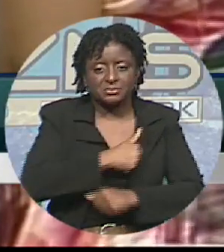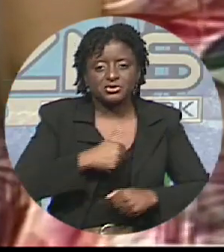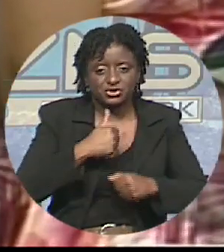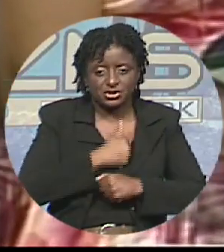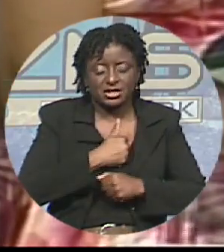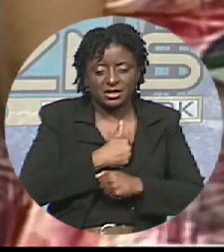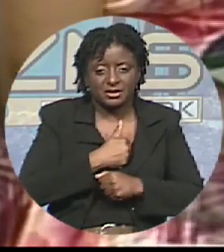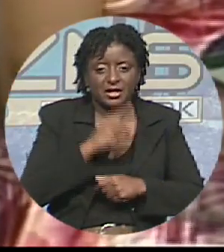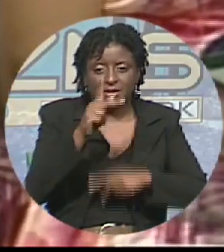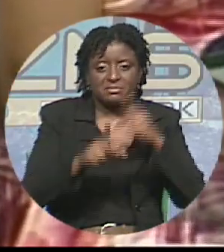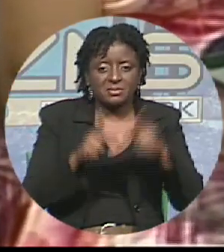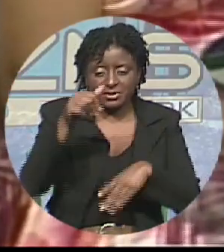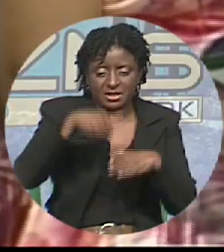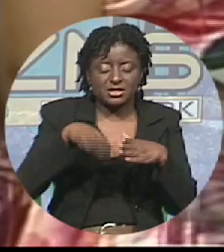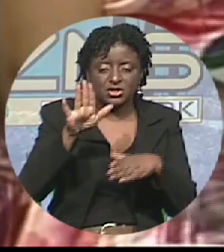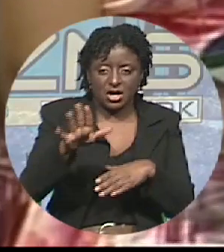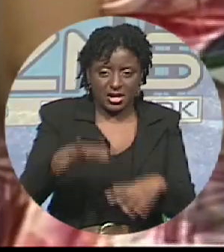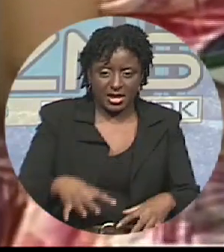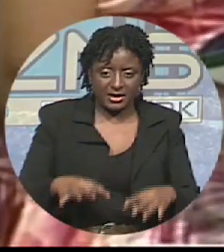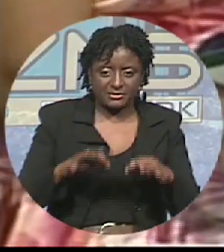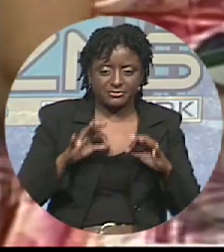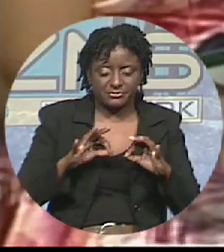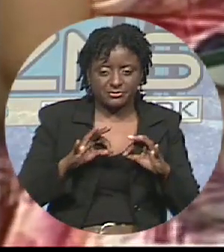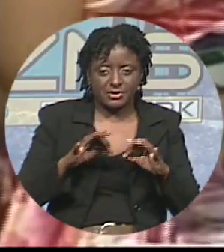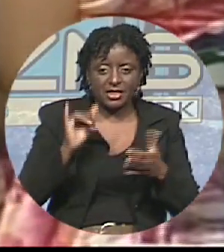People that are in your life that you love